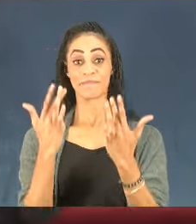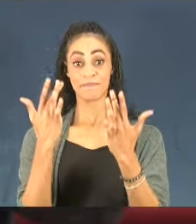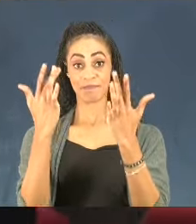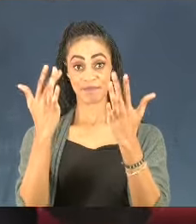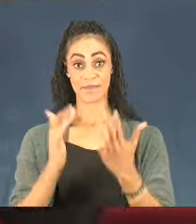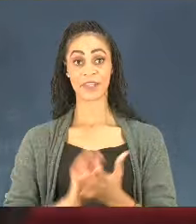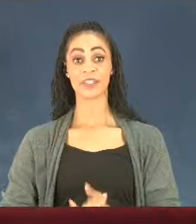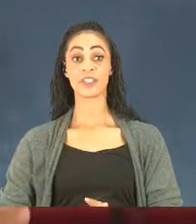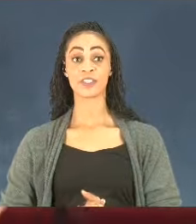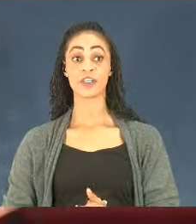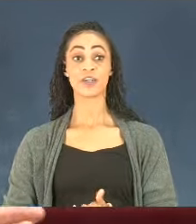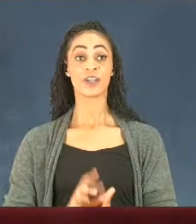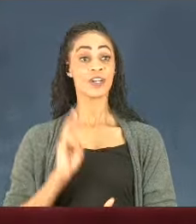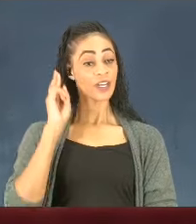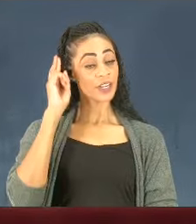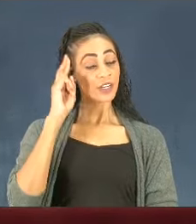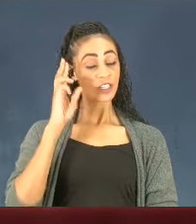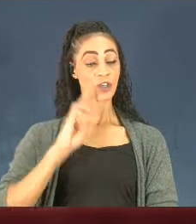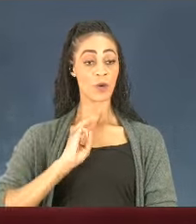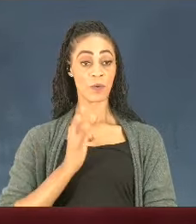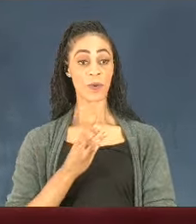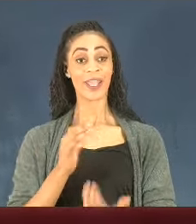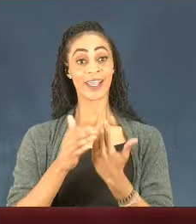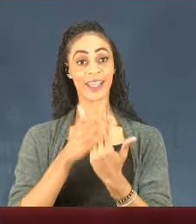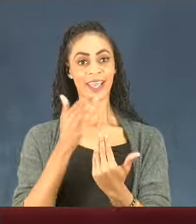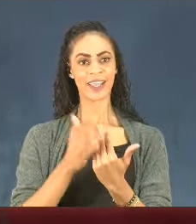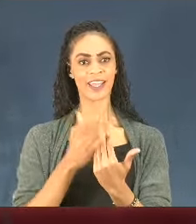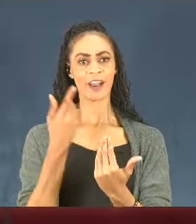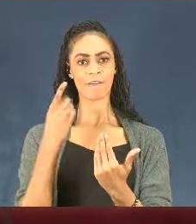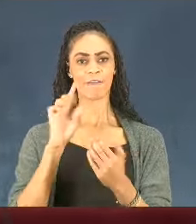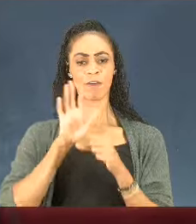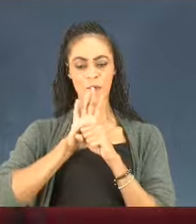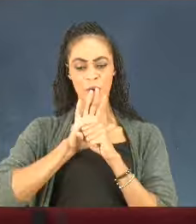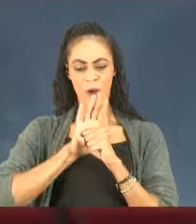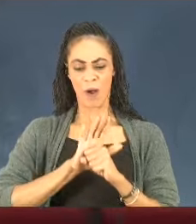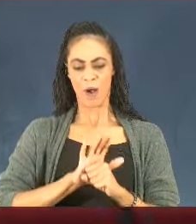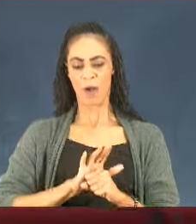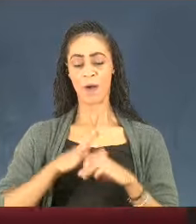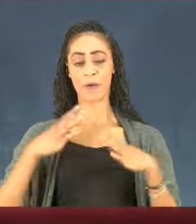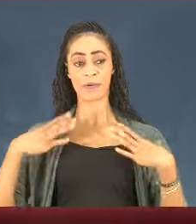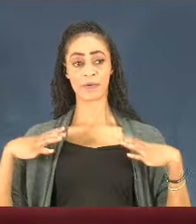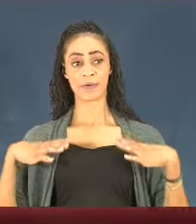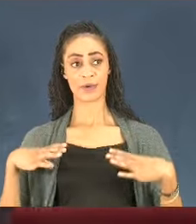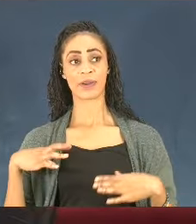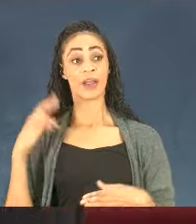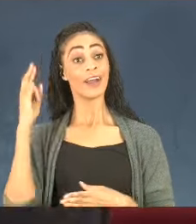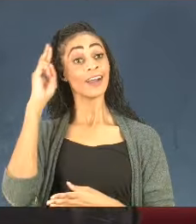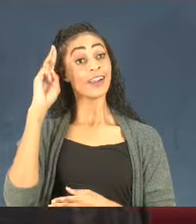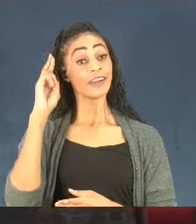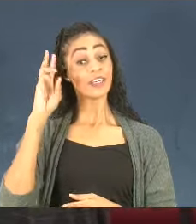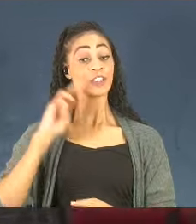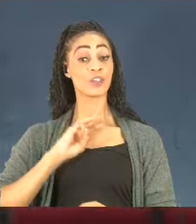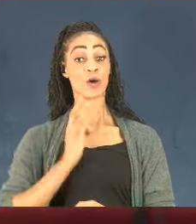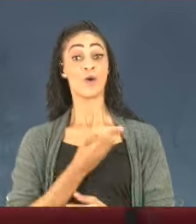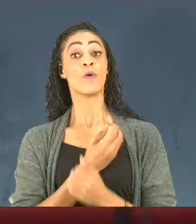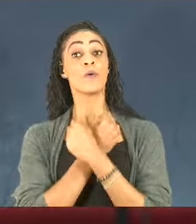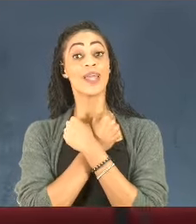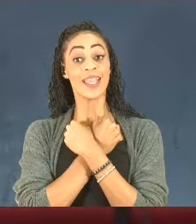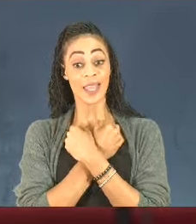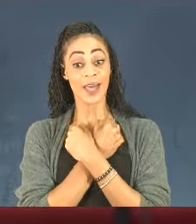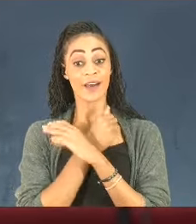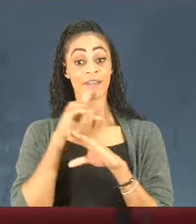This is the reason why we care for the least of these. This is the reason why we love in word and in